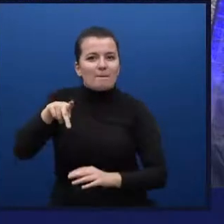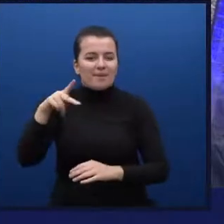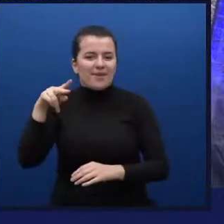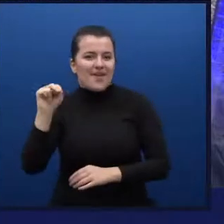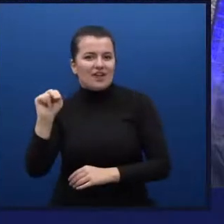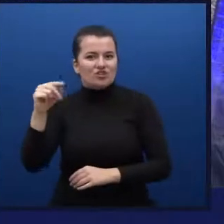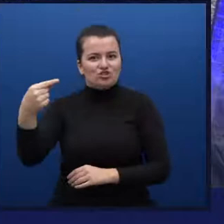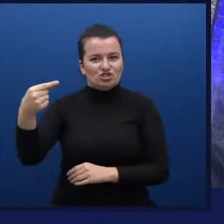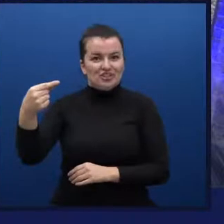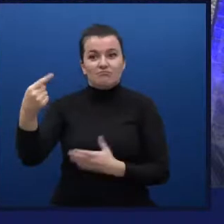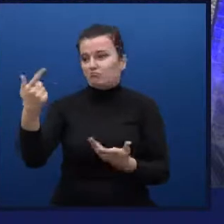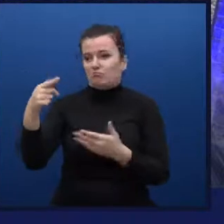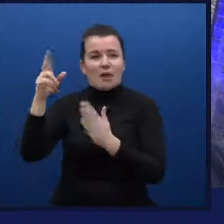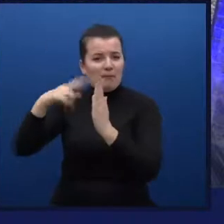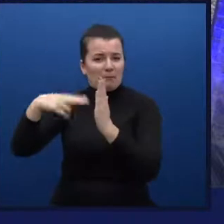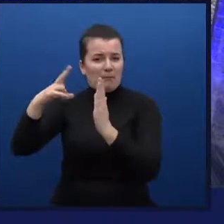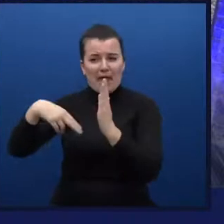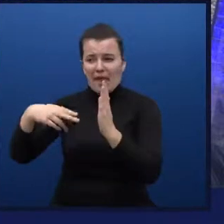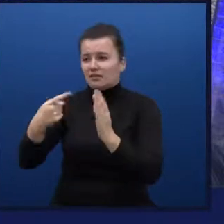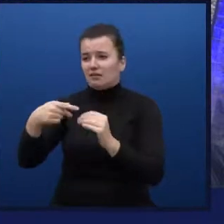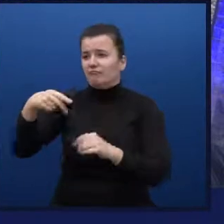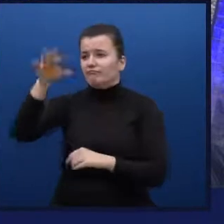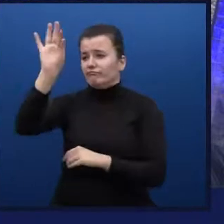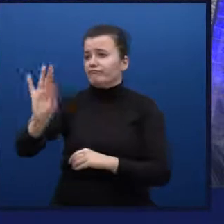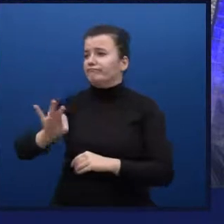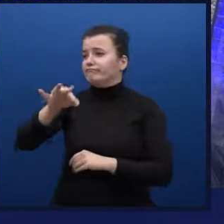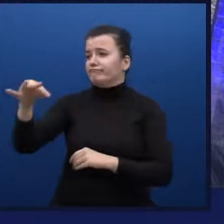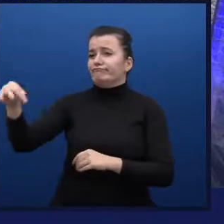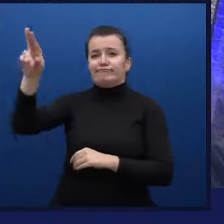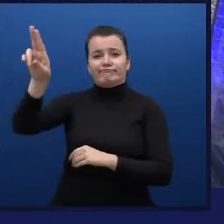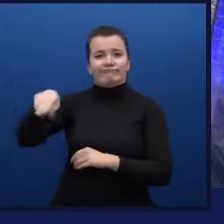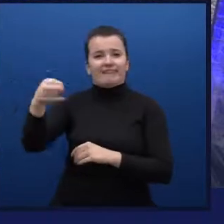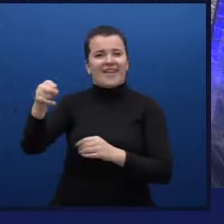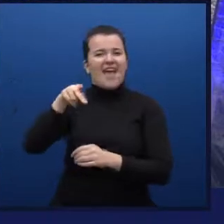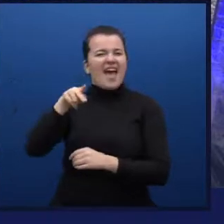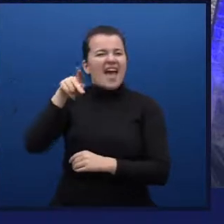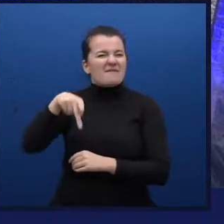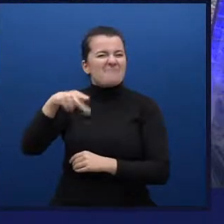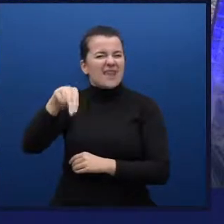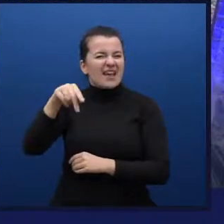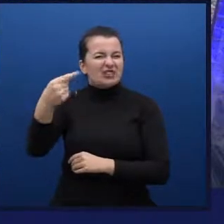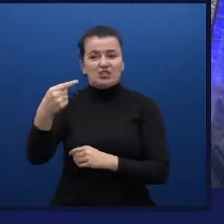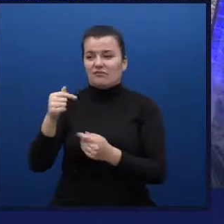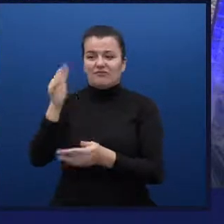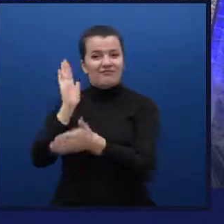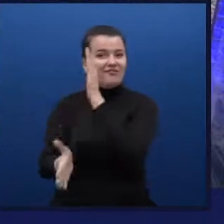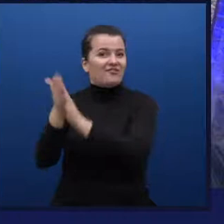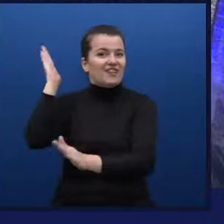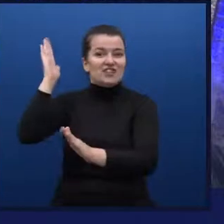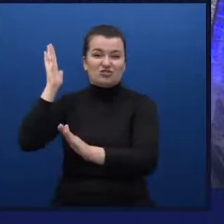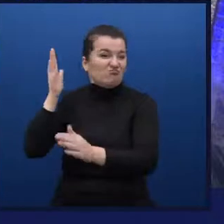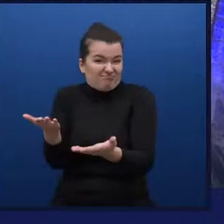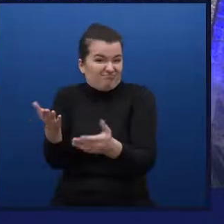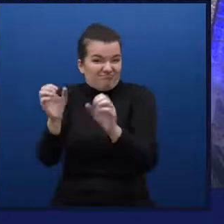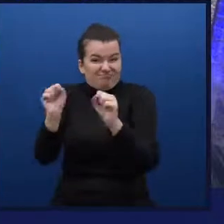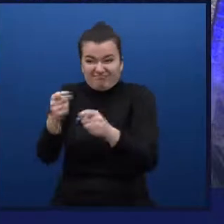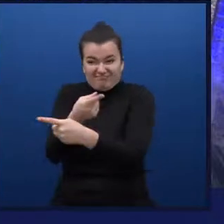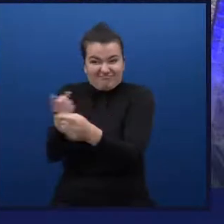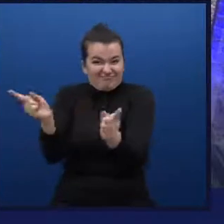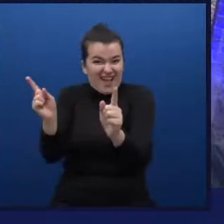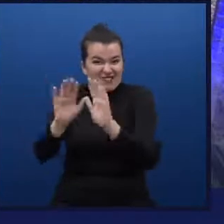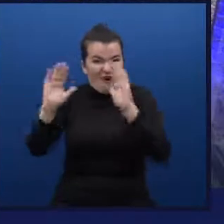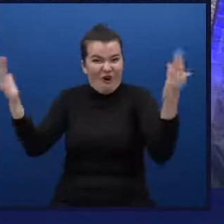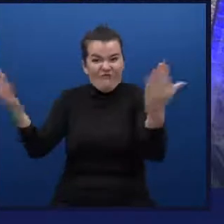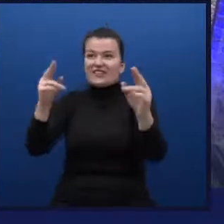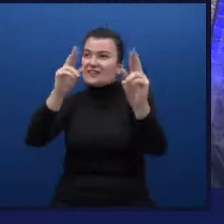Paint. I mean, just draw a few lines and we're good, we're set. We can design an office, I guess. Or does it take more